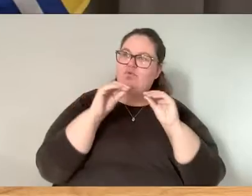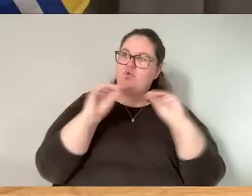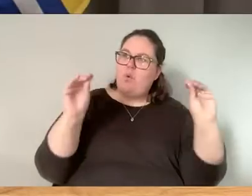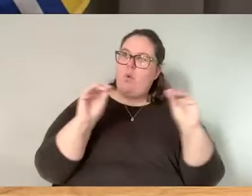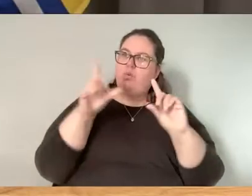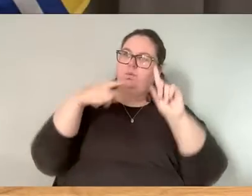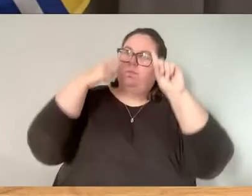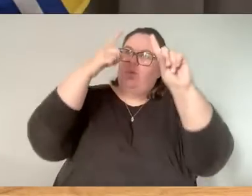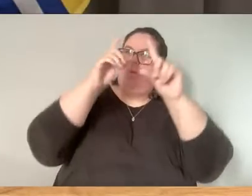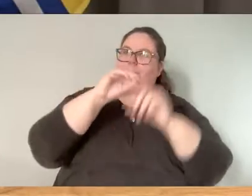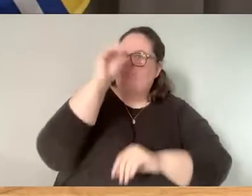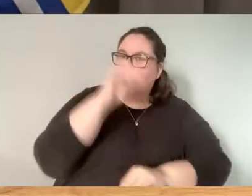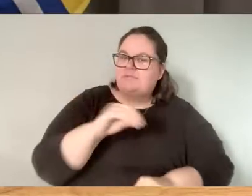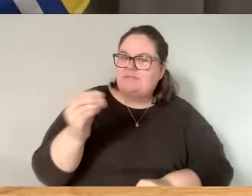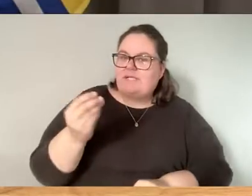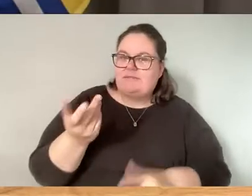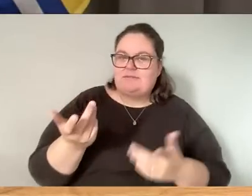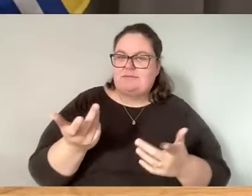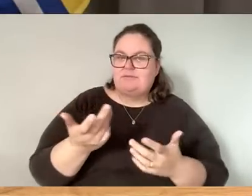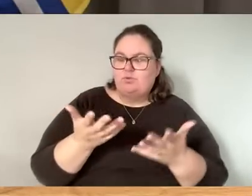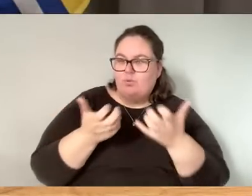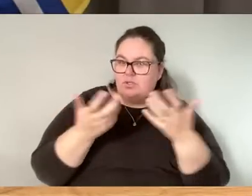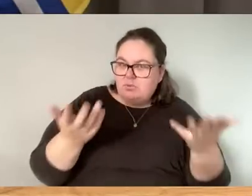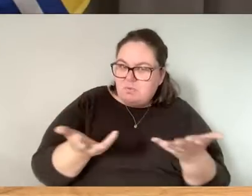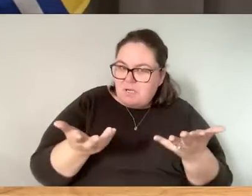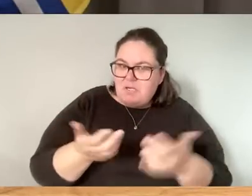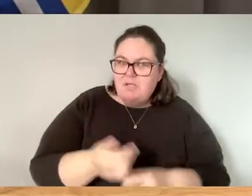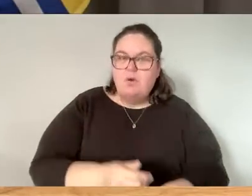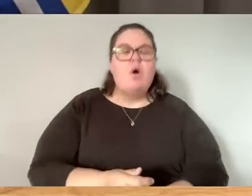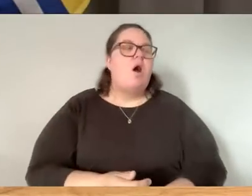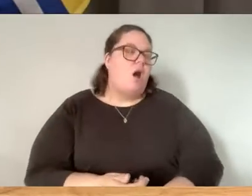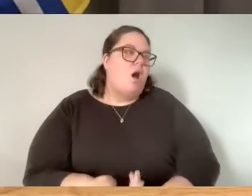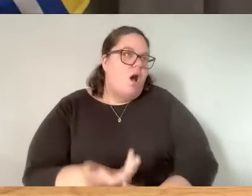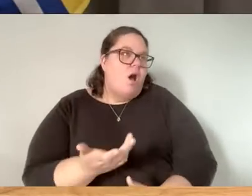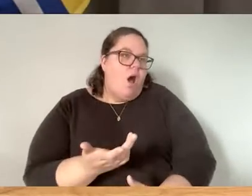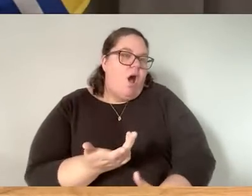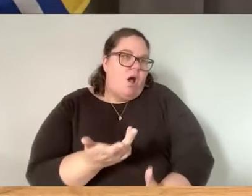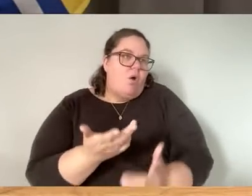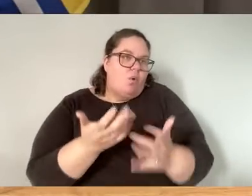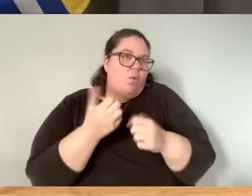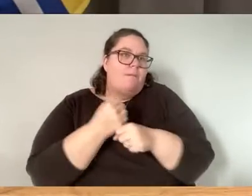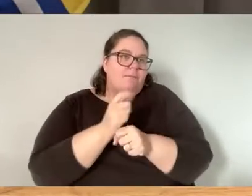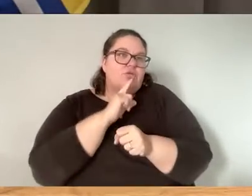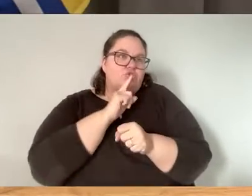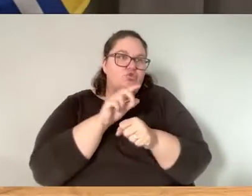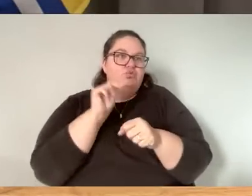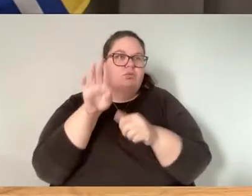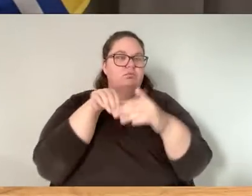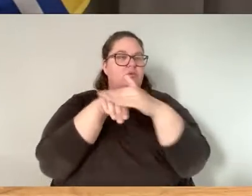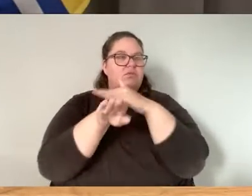achieve? What we would like to achieve, as I mentioned, is to make sure that New Brunswick is more accessible for everyone.